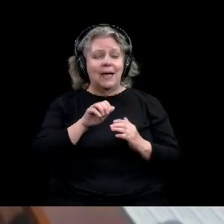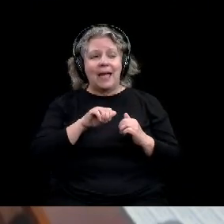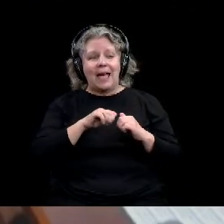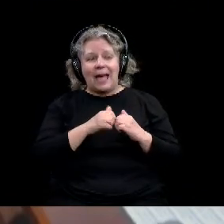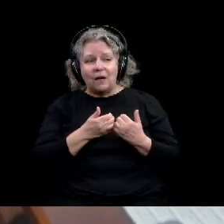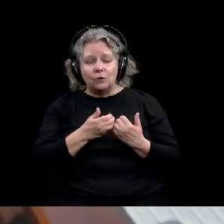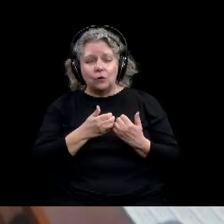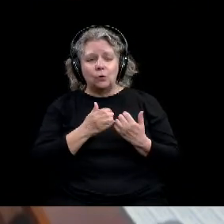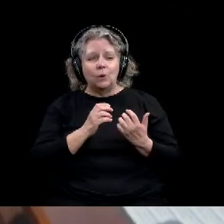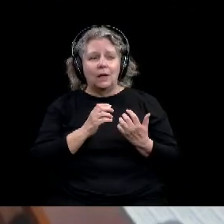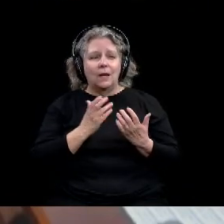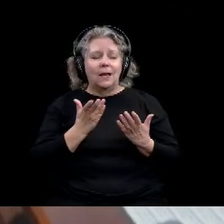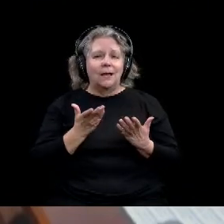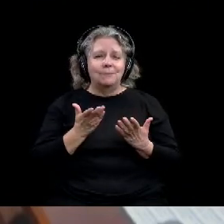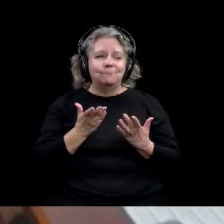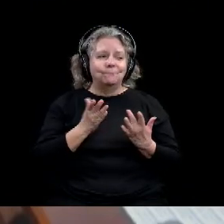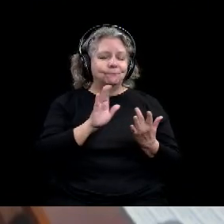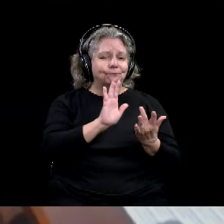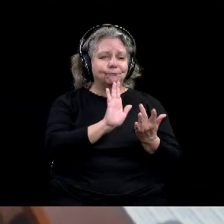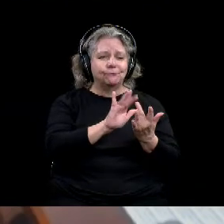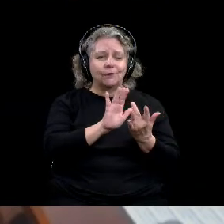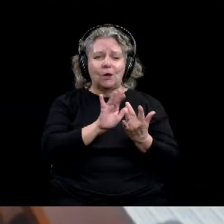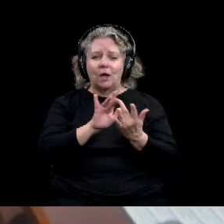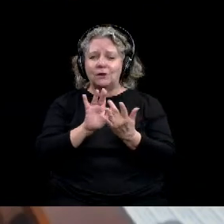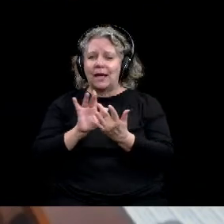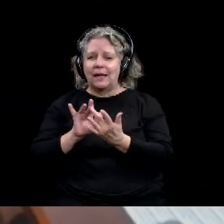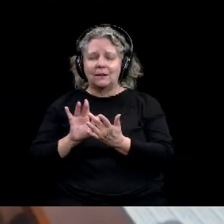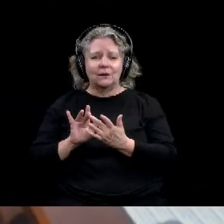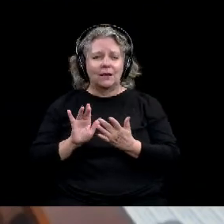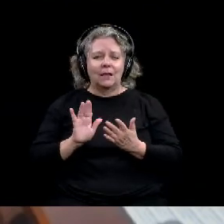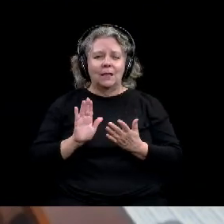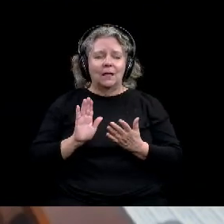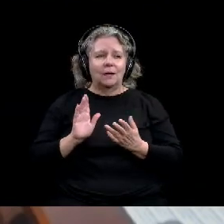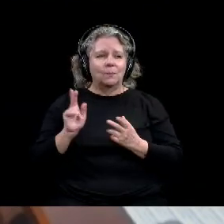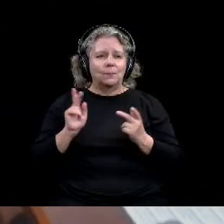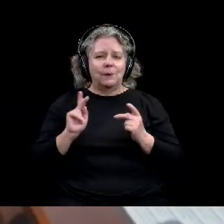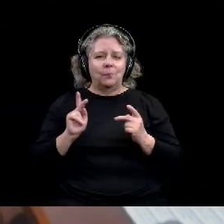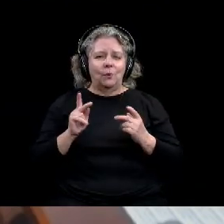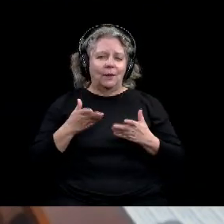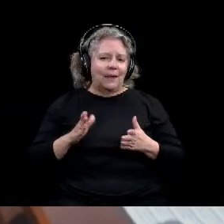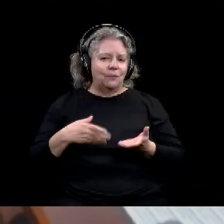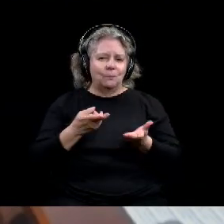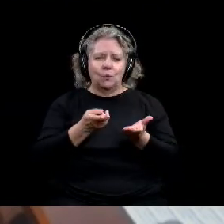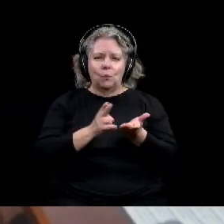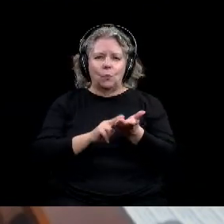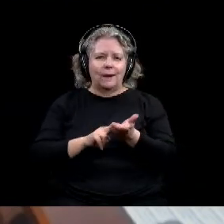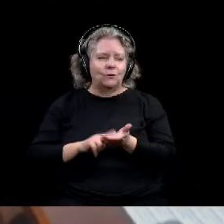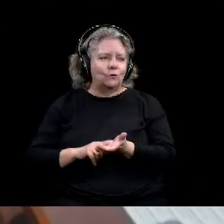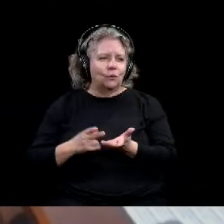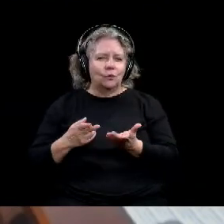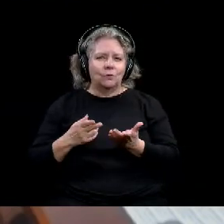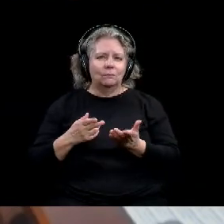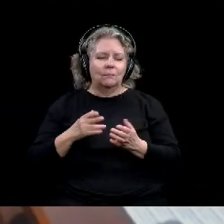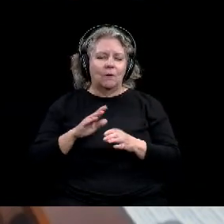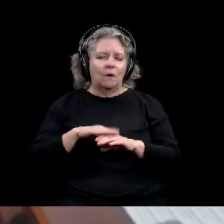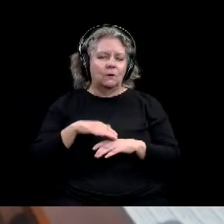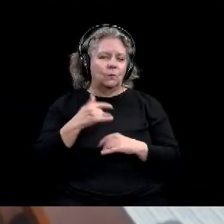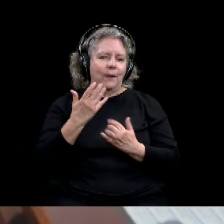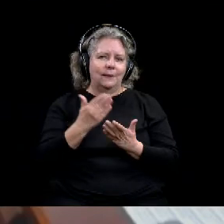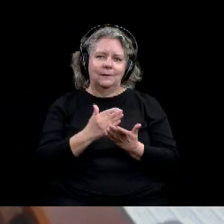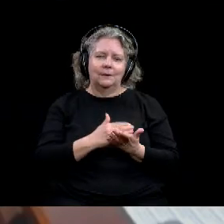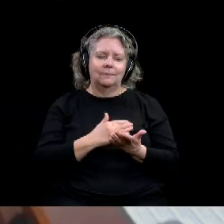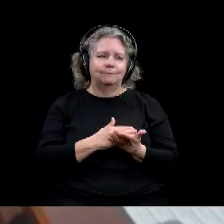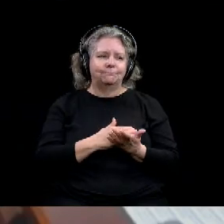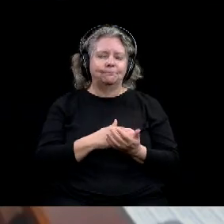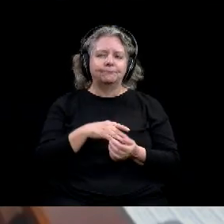our community to register and to sign up on a wait list. It is a body of work that we are attempting